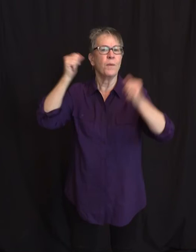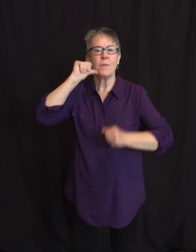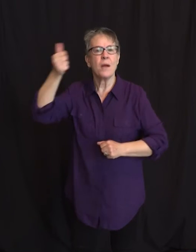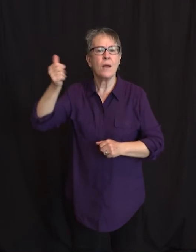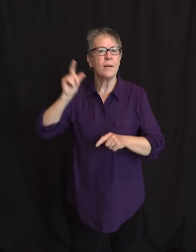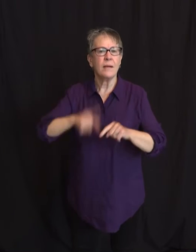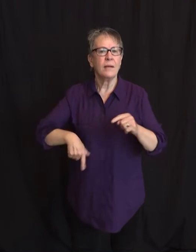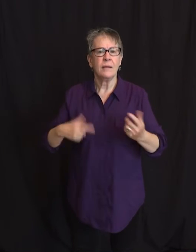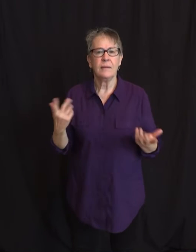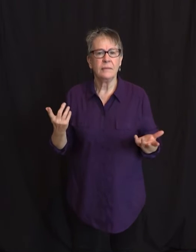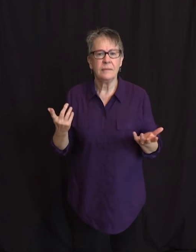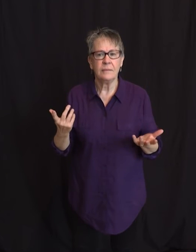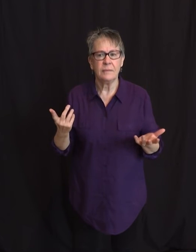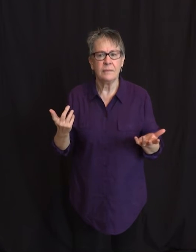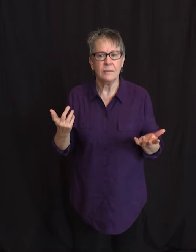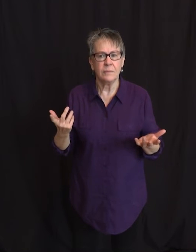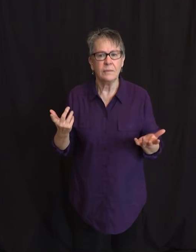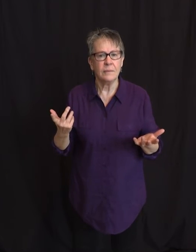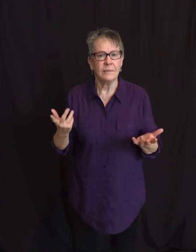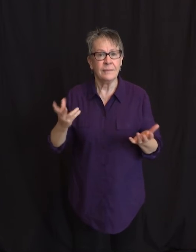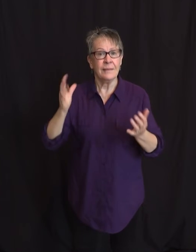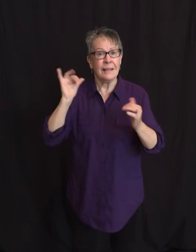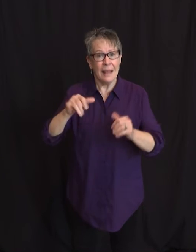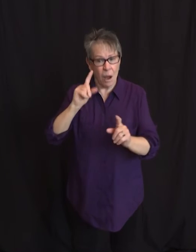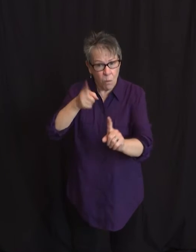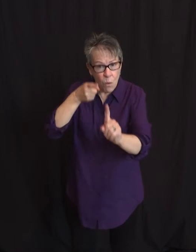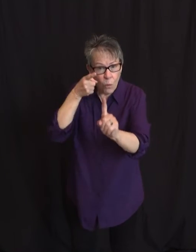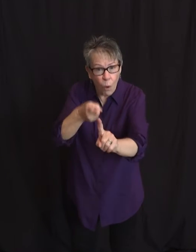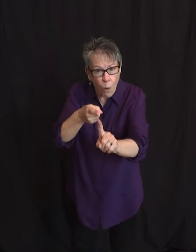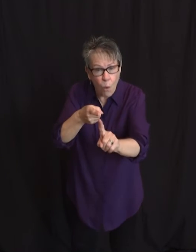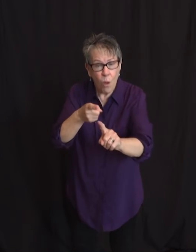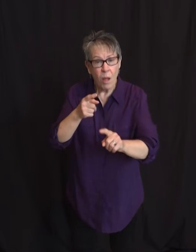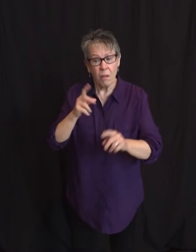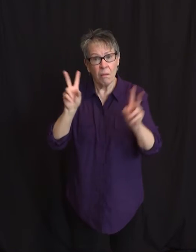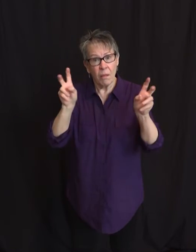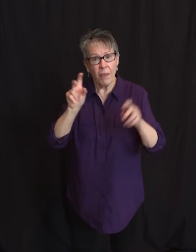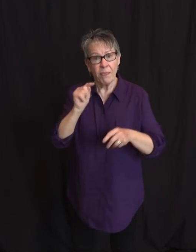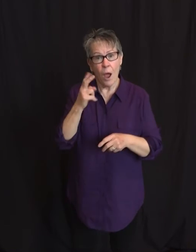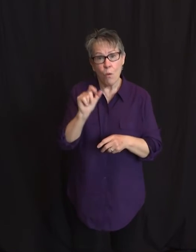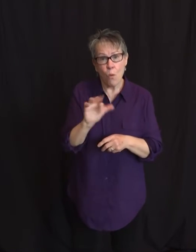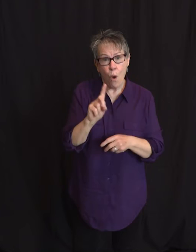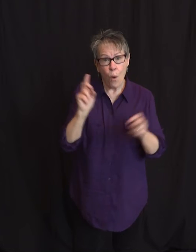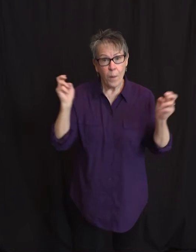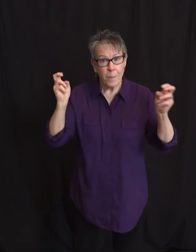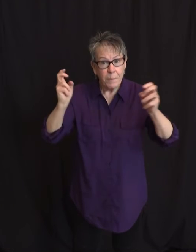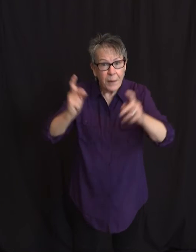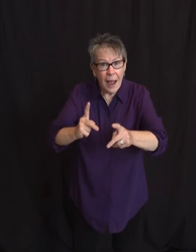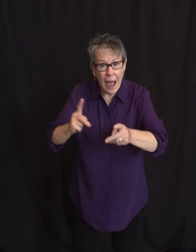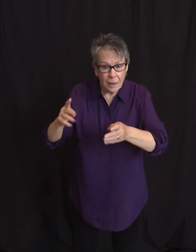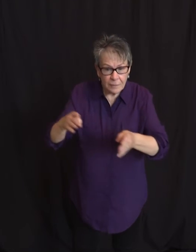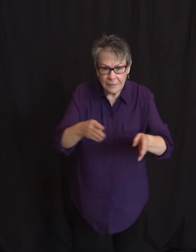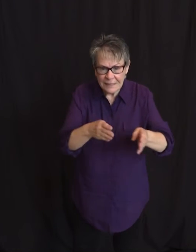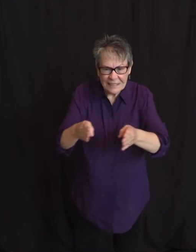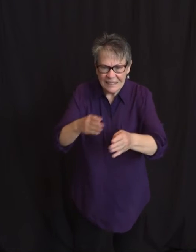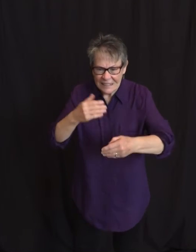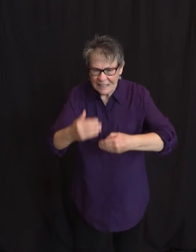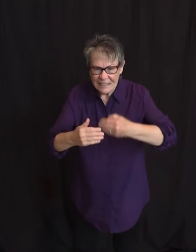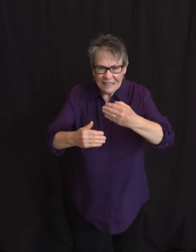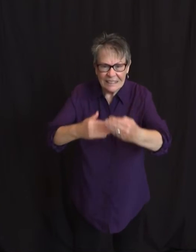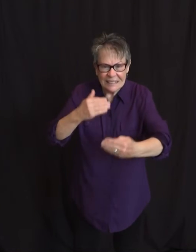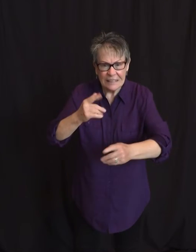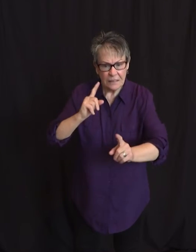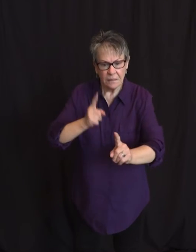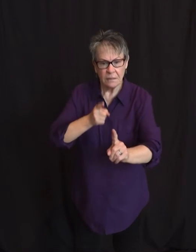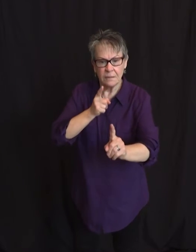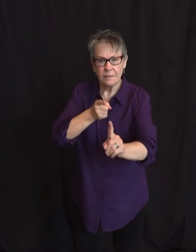today, a road back to some sort of normalcy. And that, it's not a question of if that will happen.